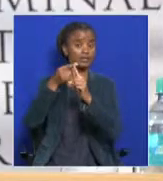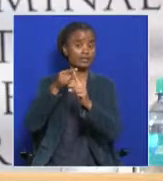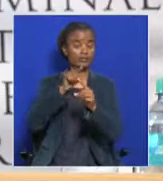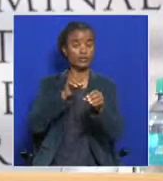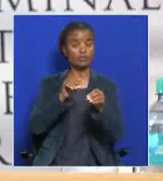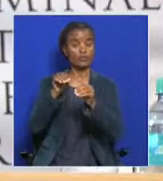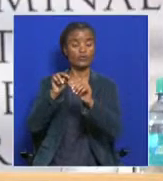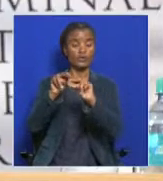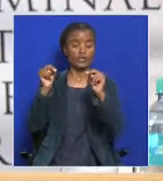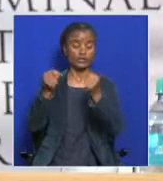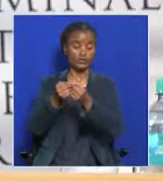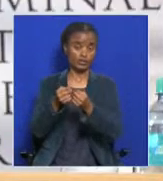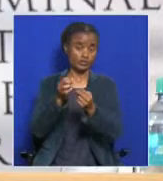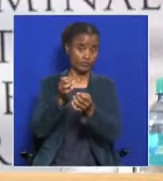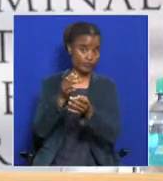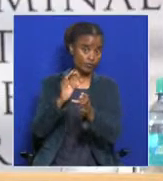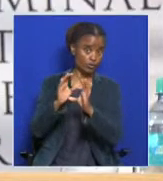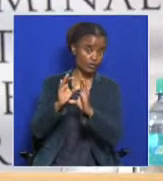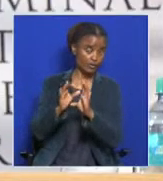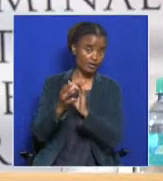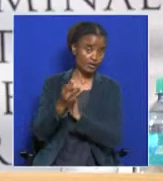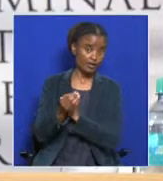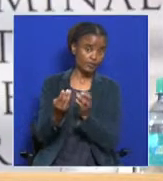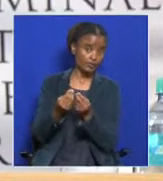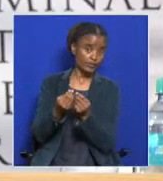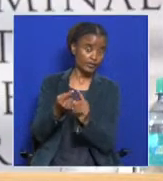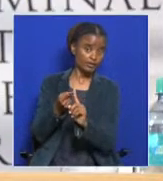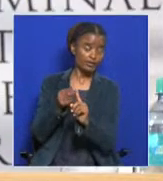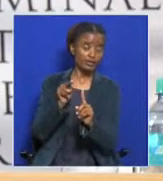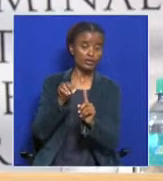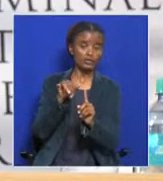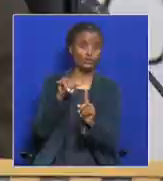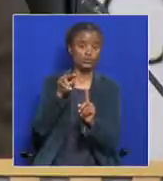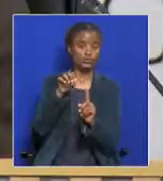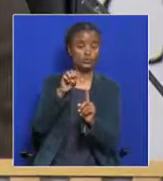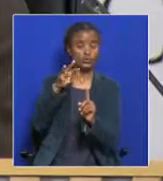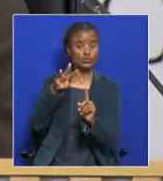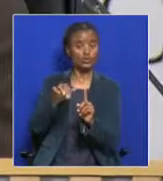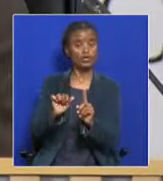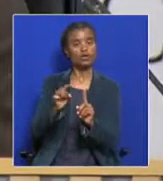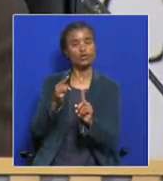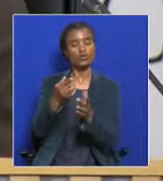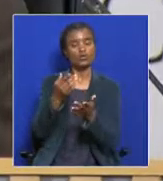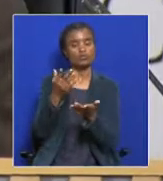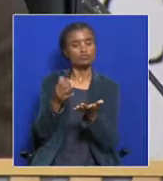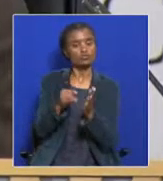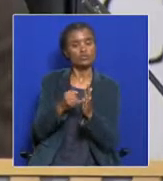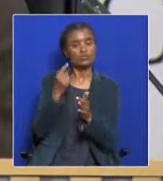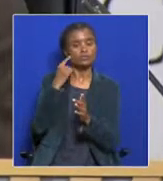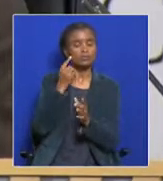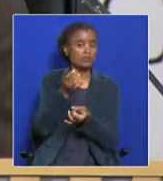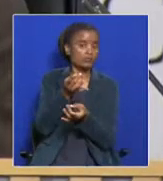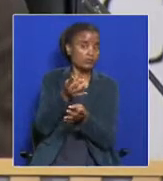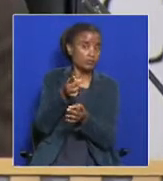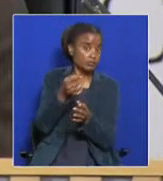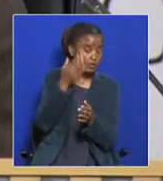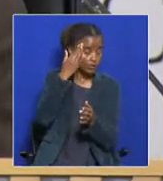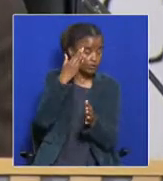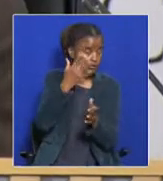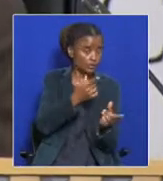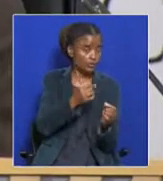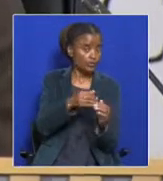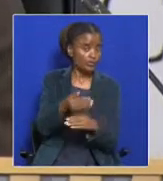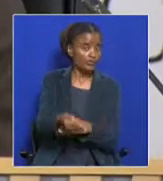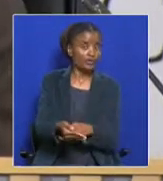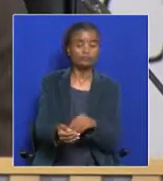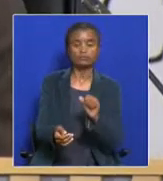Nyuswa, or you thought it just sufficient to let him know and he will know what to do thereafter? What was your attitude? Yes.